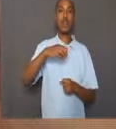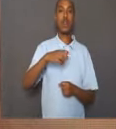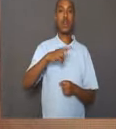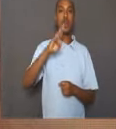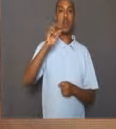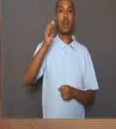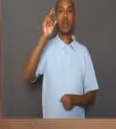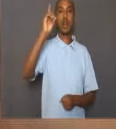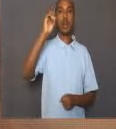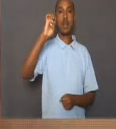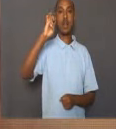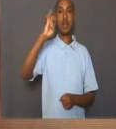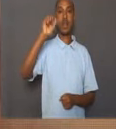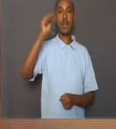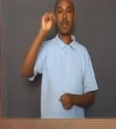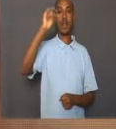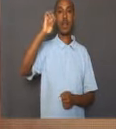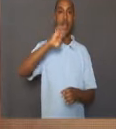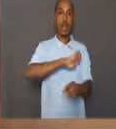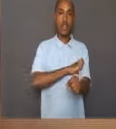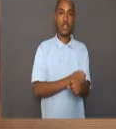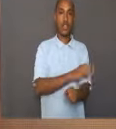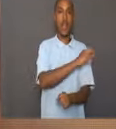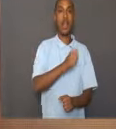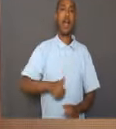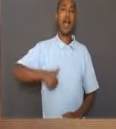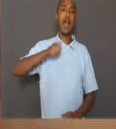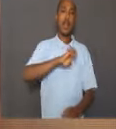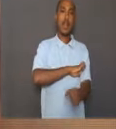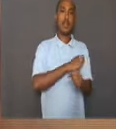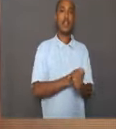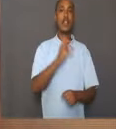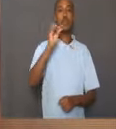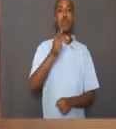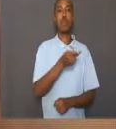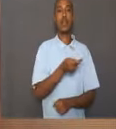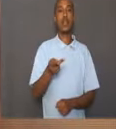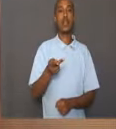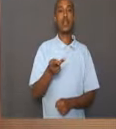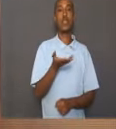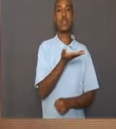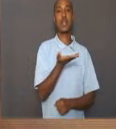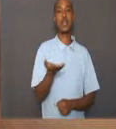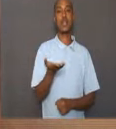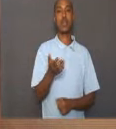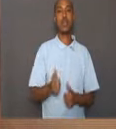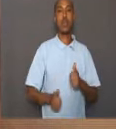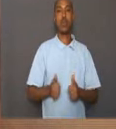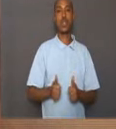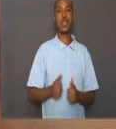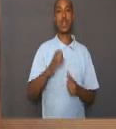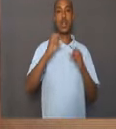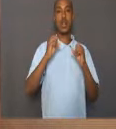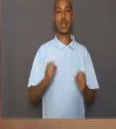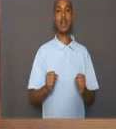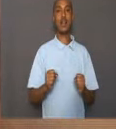energy and highly energetic small particles of a substance, which can